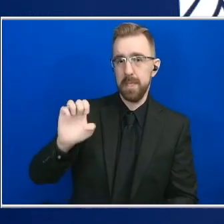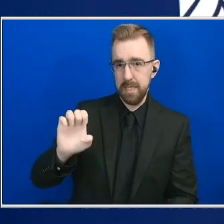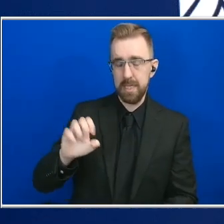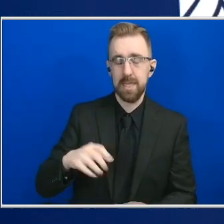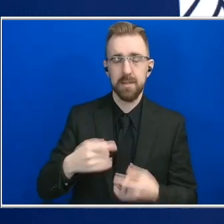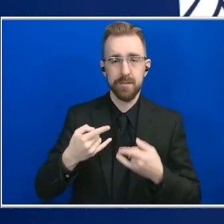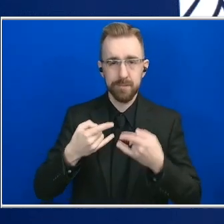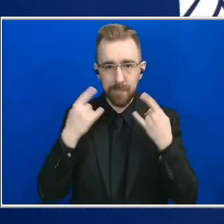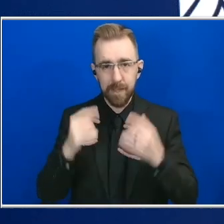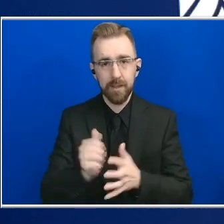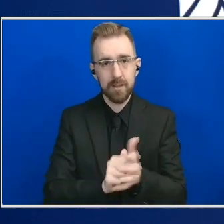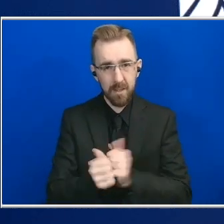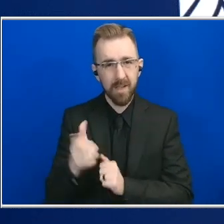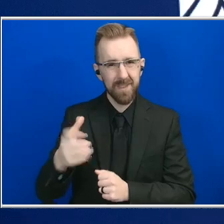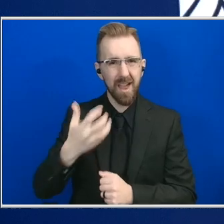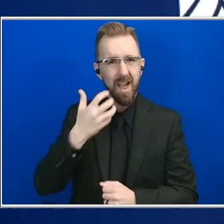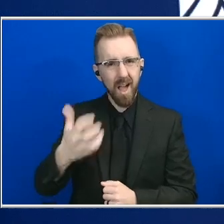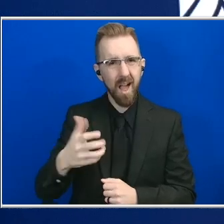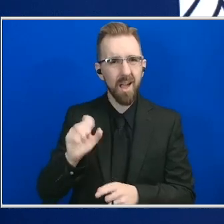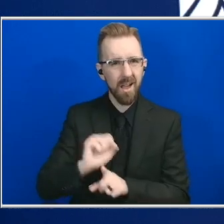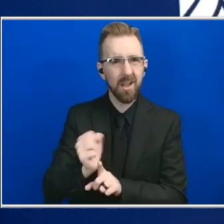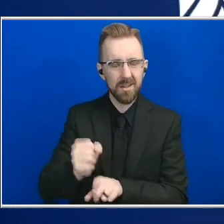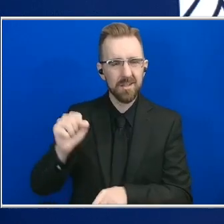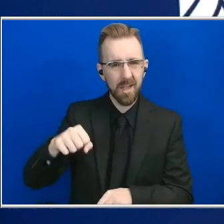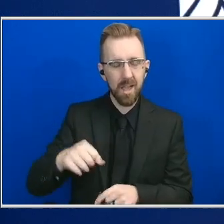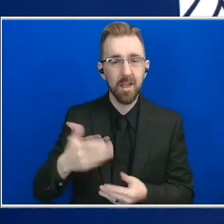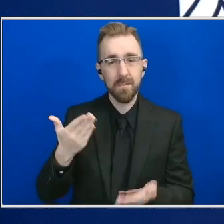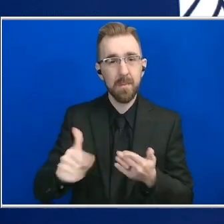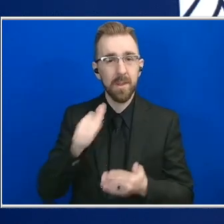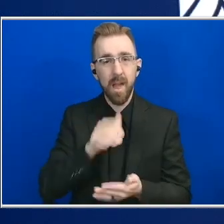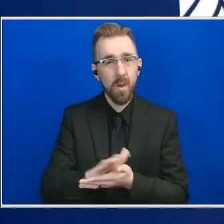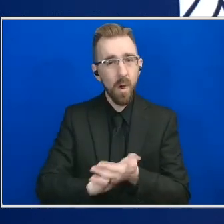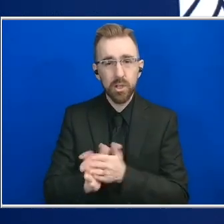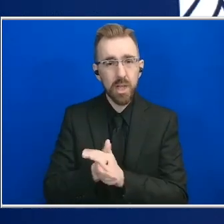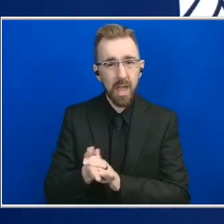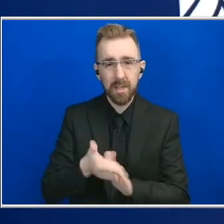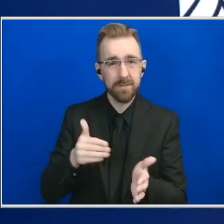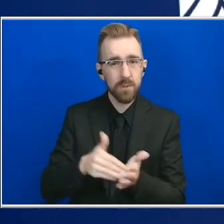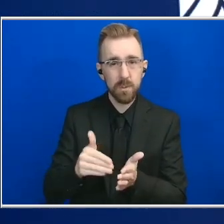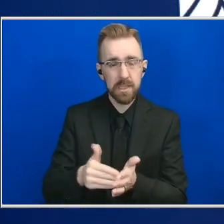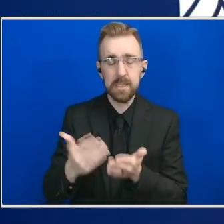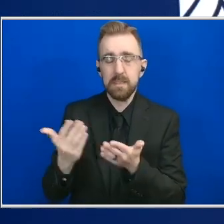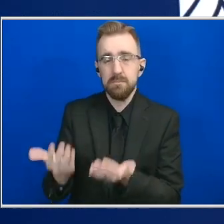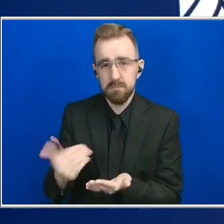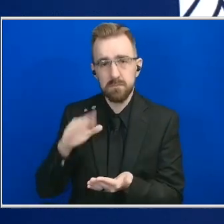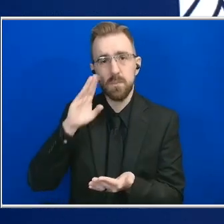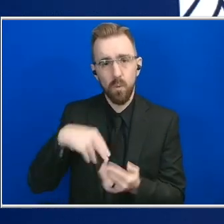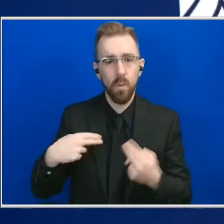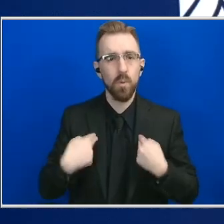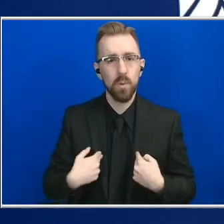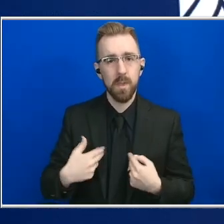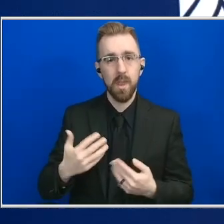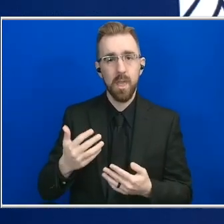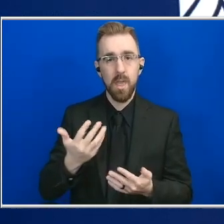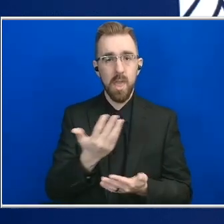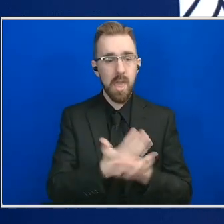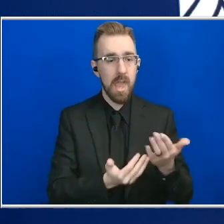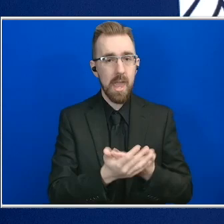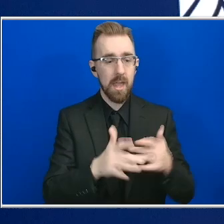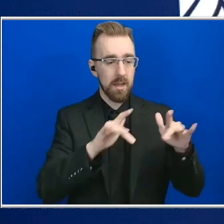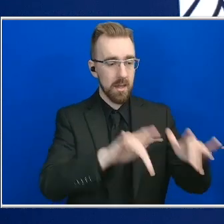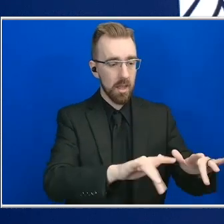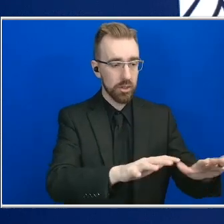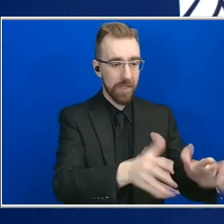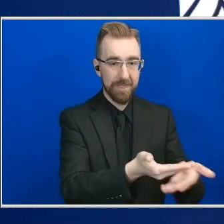conditions, but also they may not be washing their hands frequently. We know that humans touch their hands into their eyes, their nose,